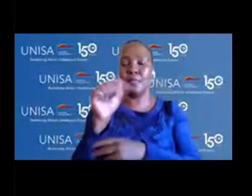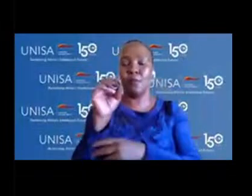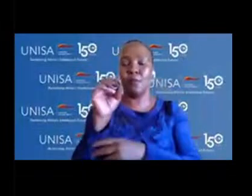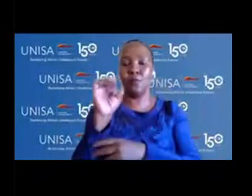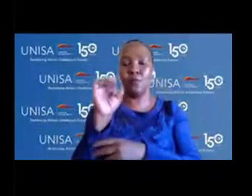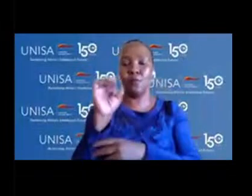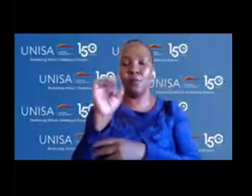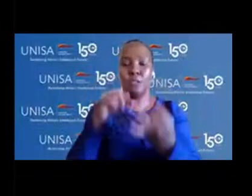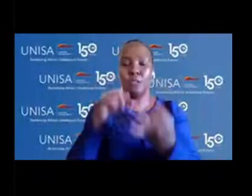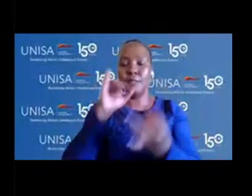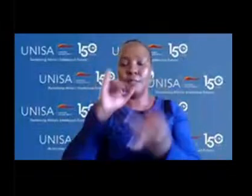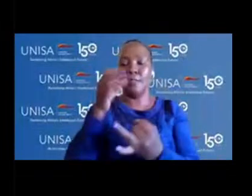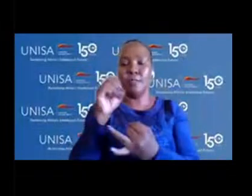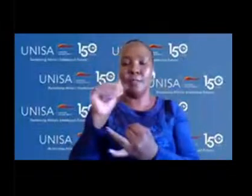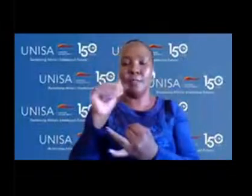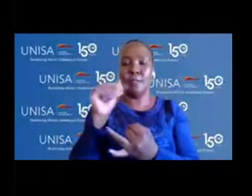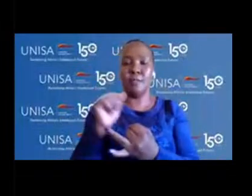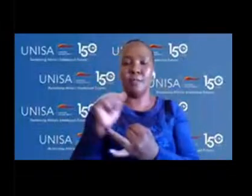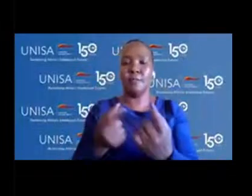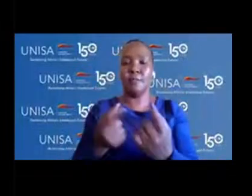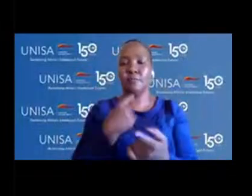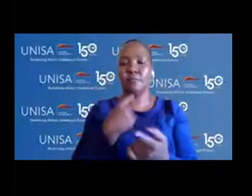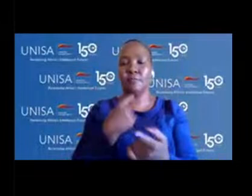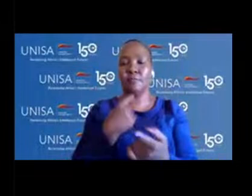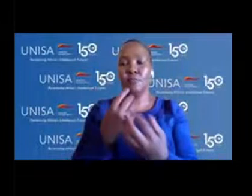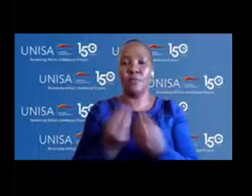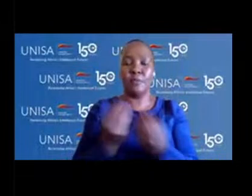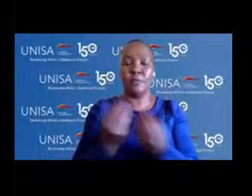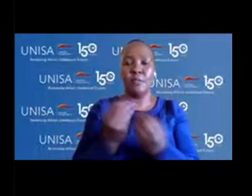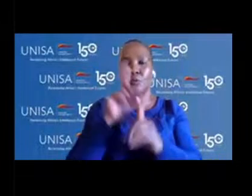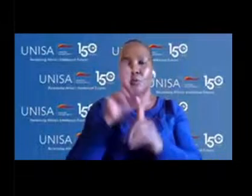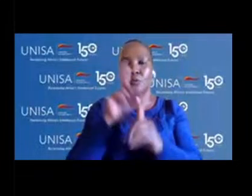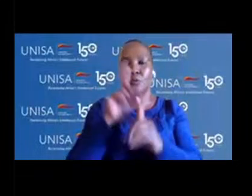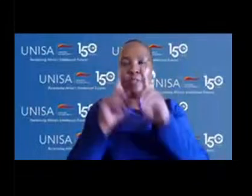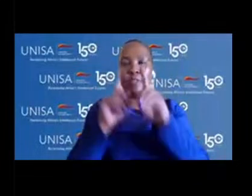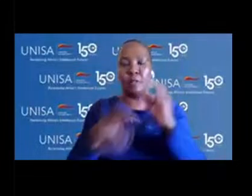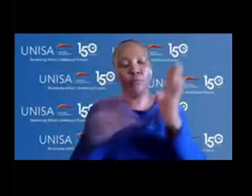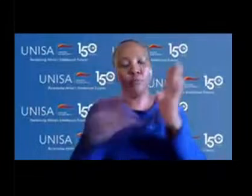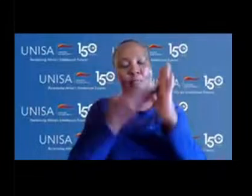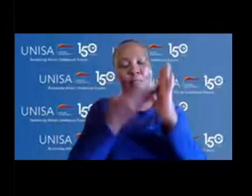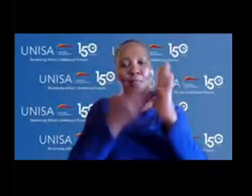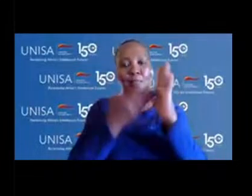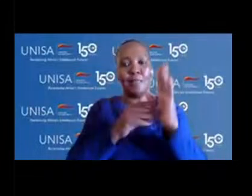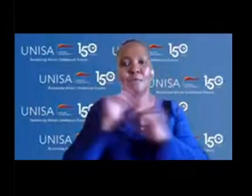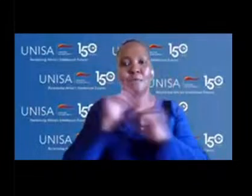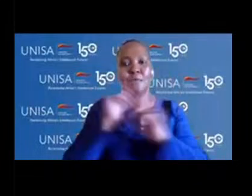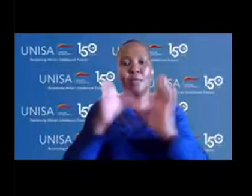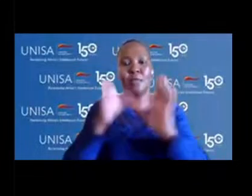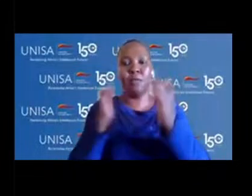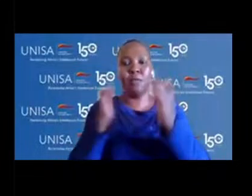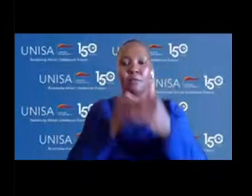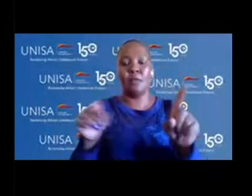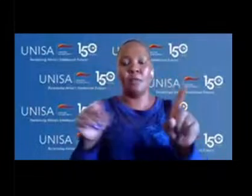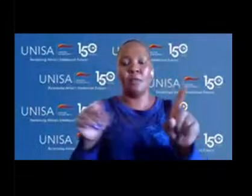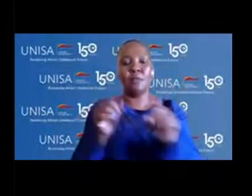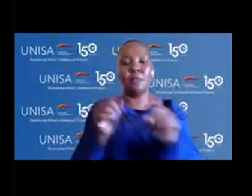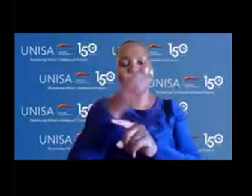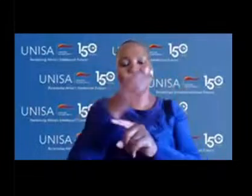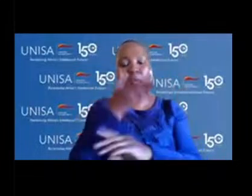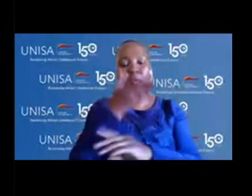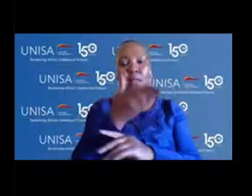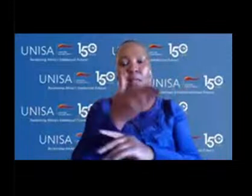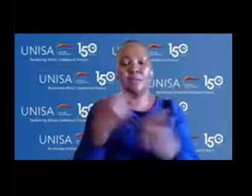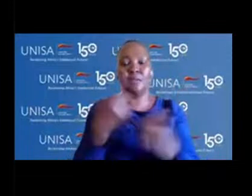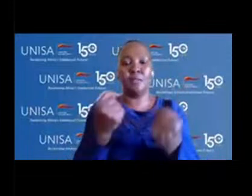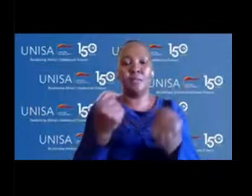think you'll actually picked up quite a few of the dominant questions. I'm looking at the chat now as well. With that said and done, we would like to wish